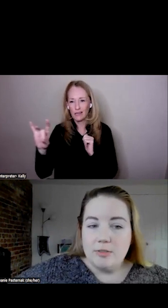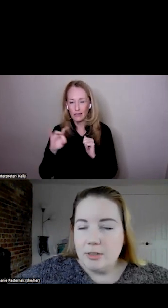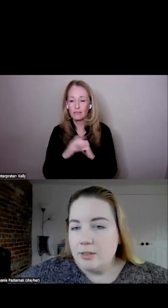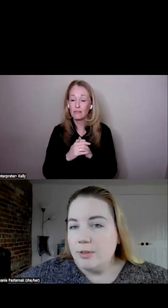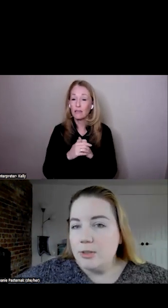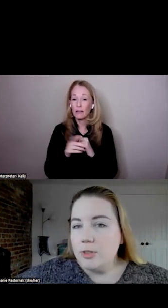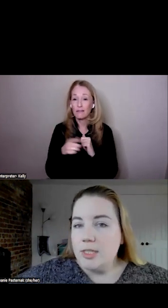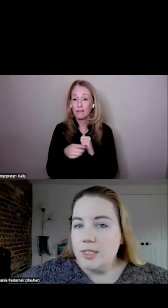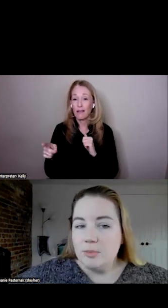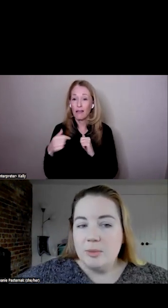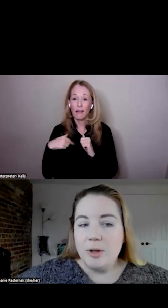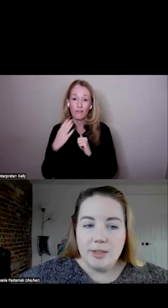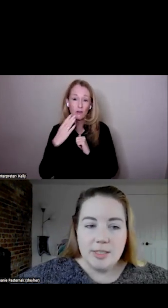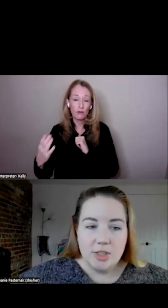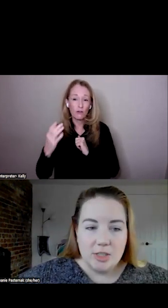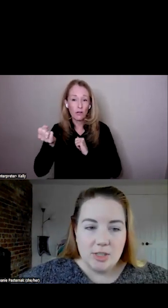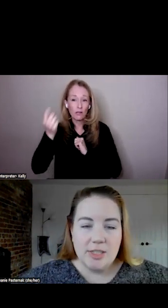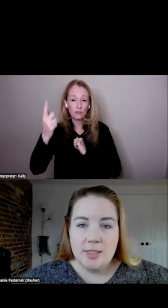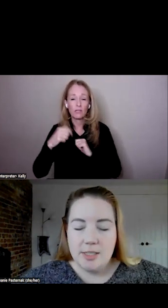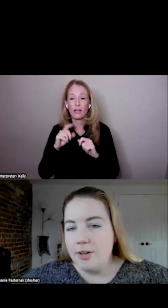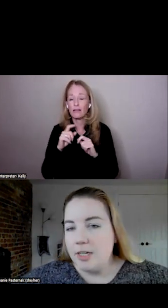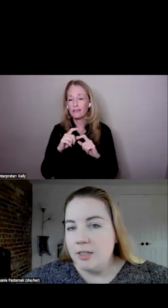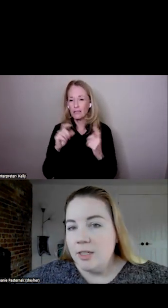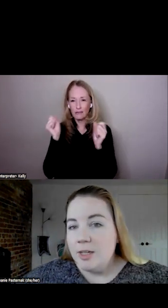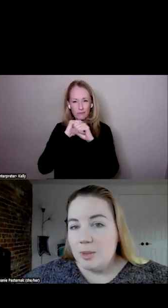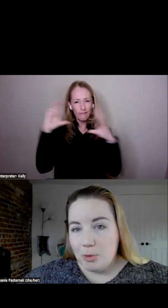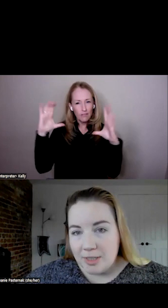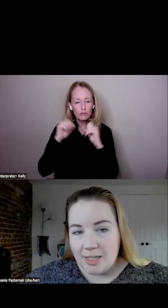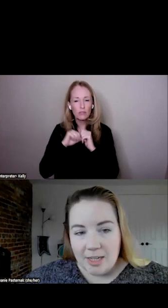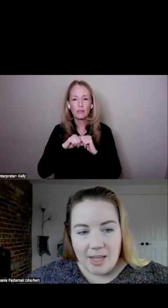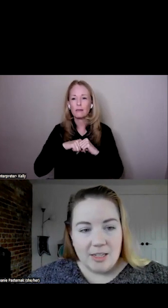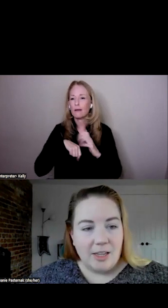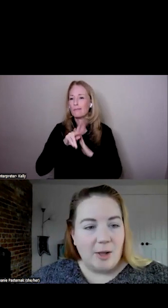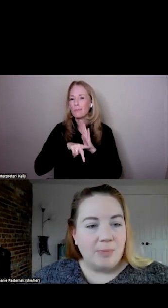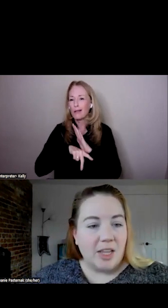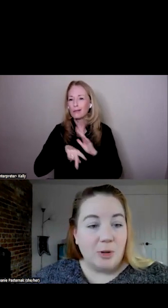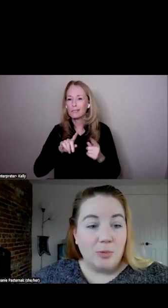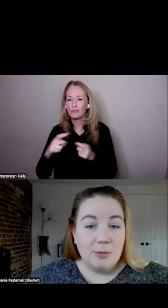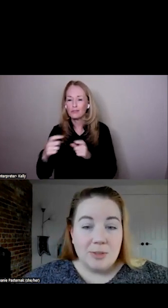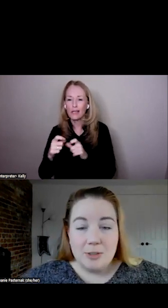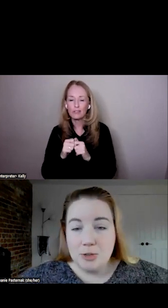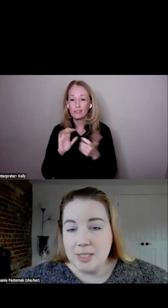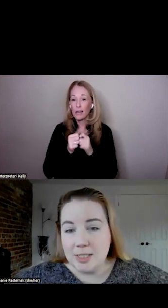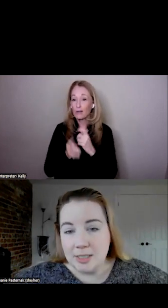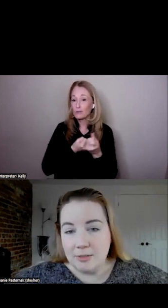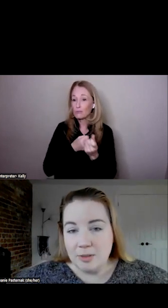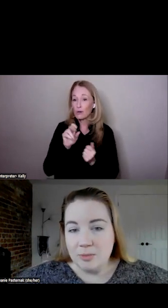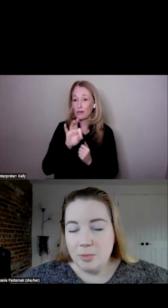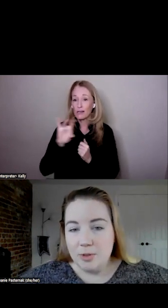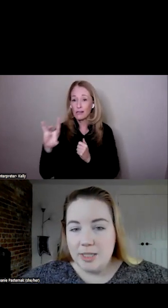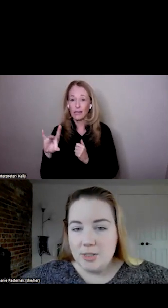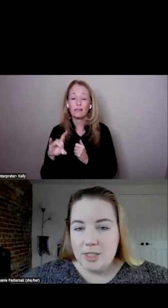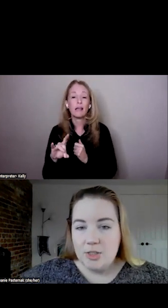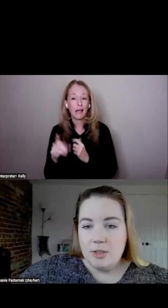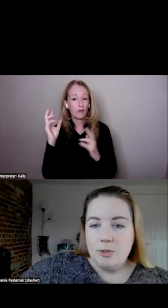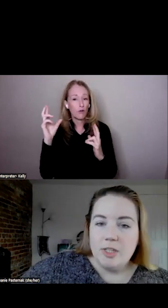picture of the resources and policy changes necessary to support 988. And hopefully that'll translate to even